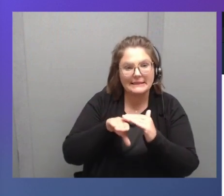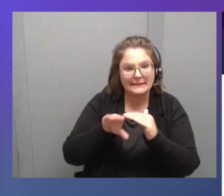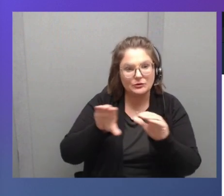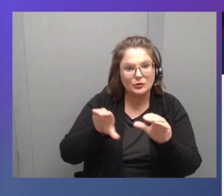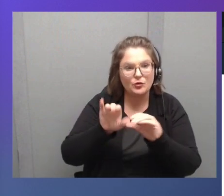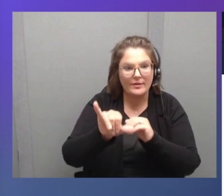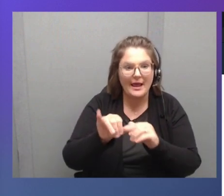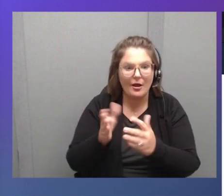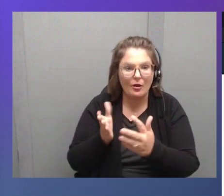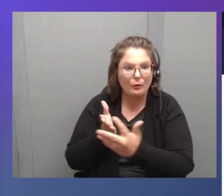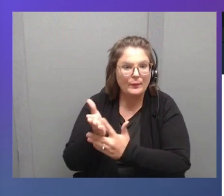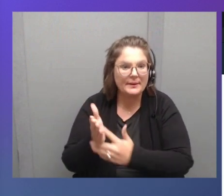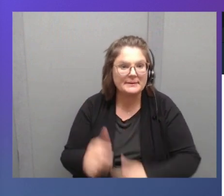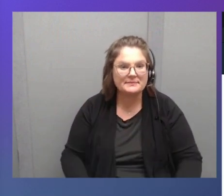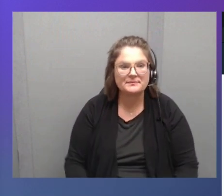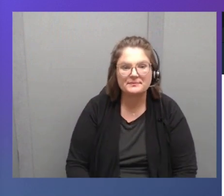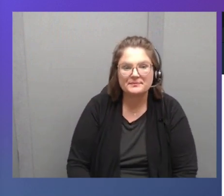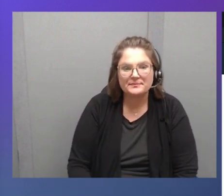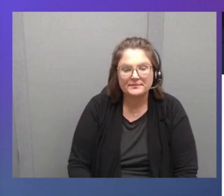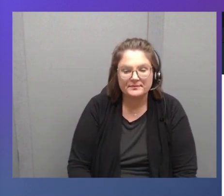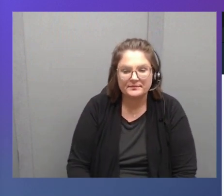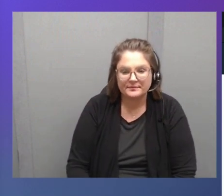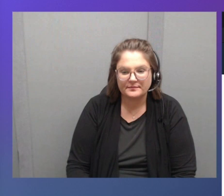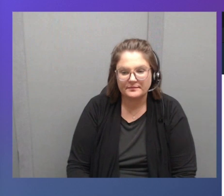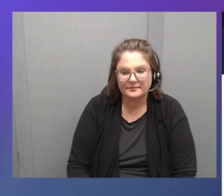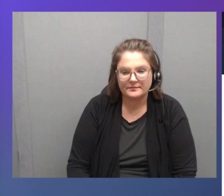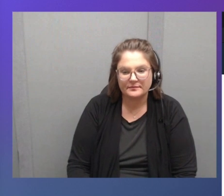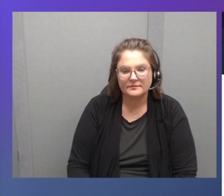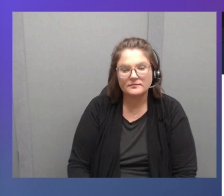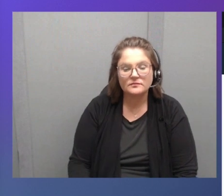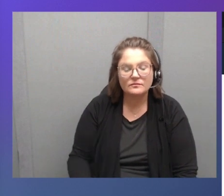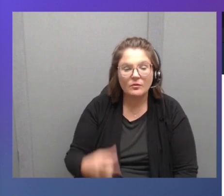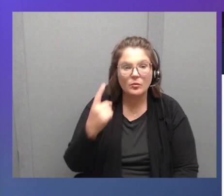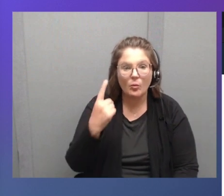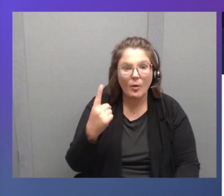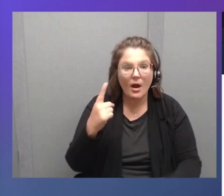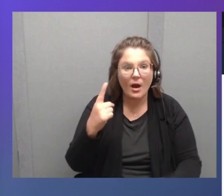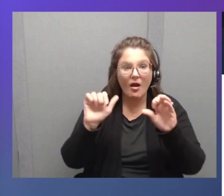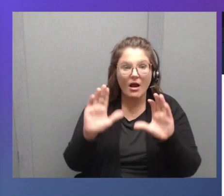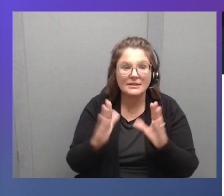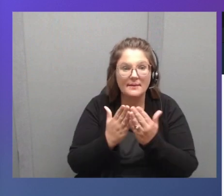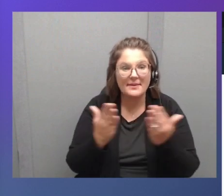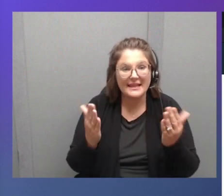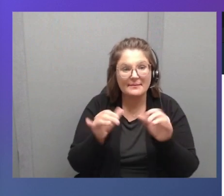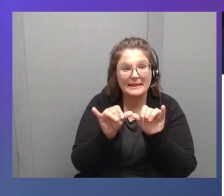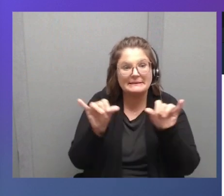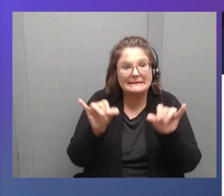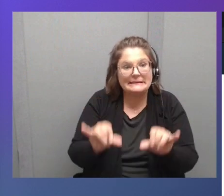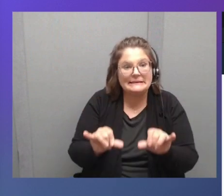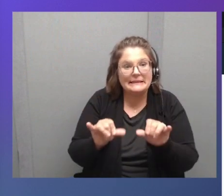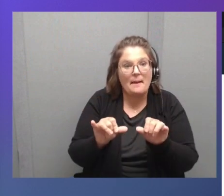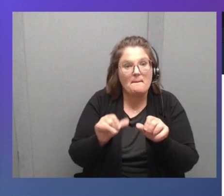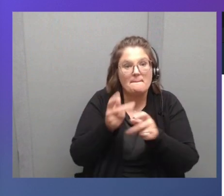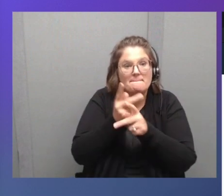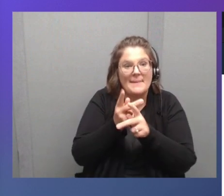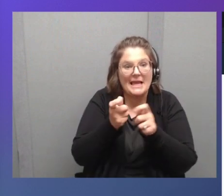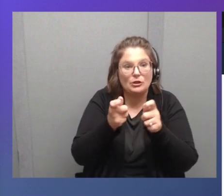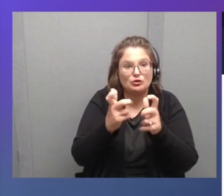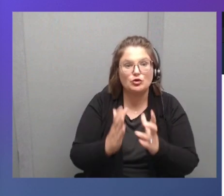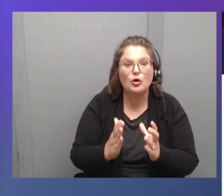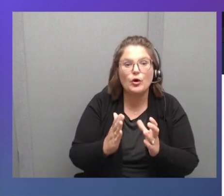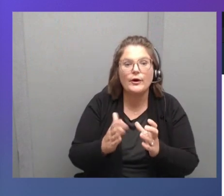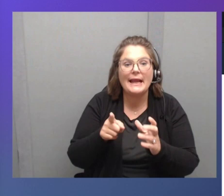GUI. So that's great. So one of the awesome things about System Manager is it's built on this idea of being able to run remote